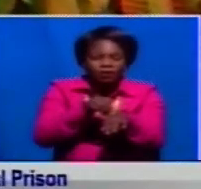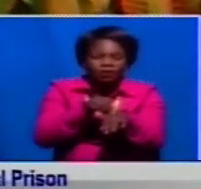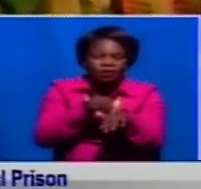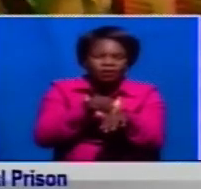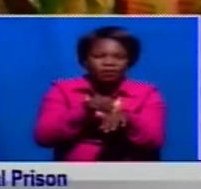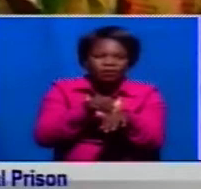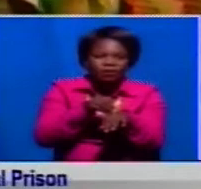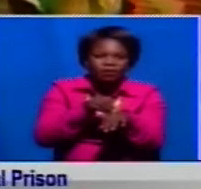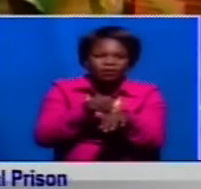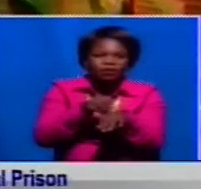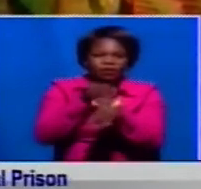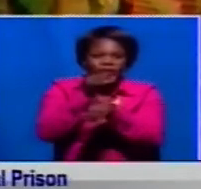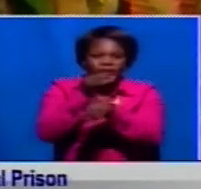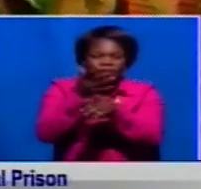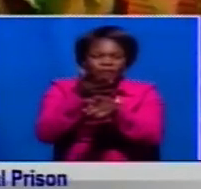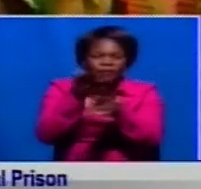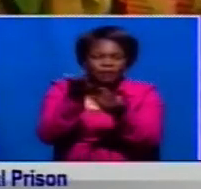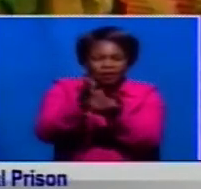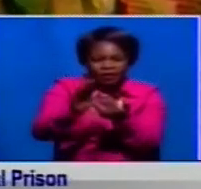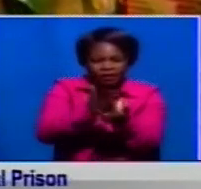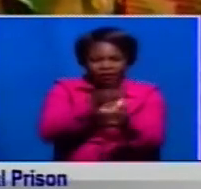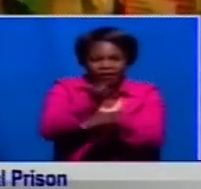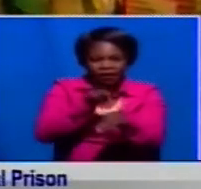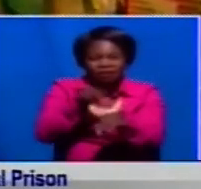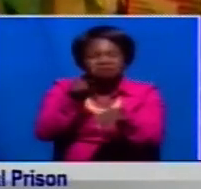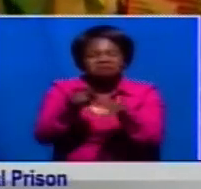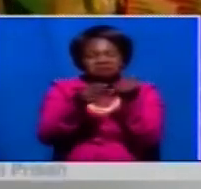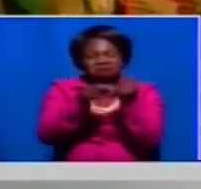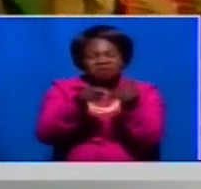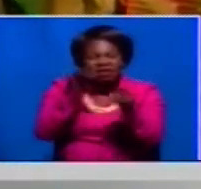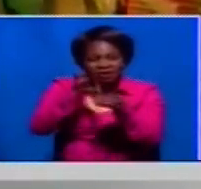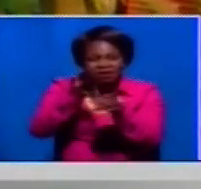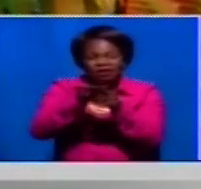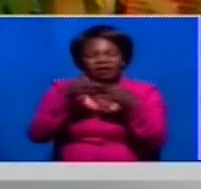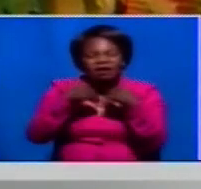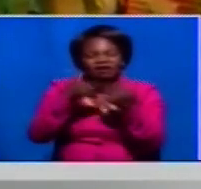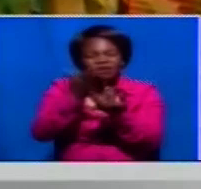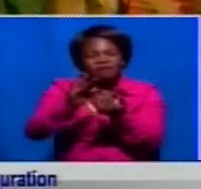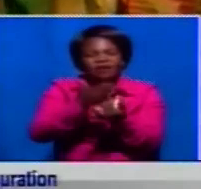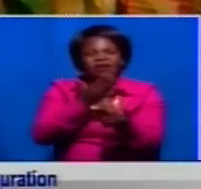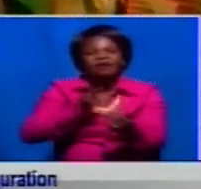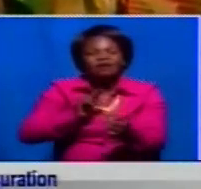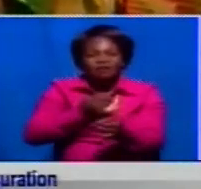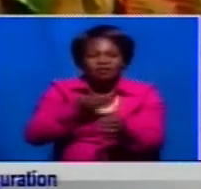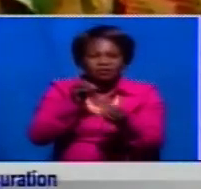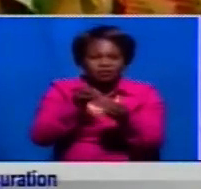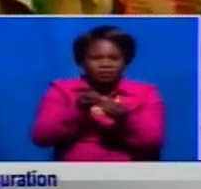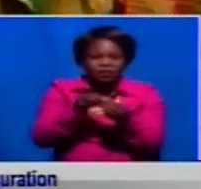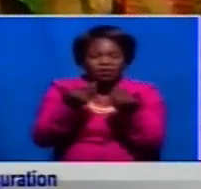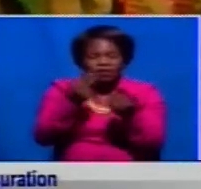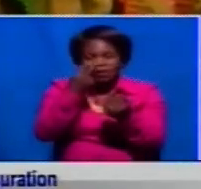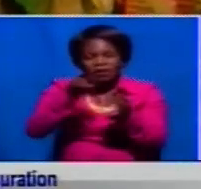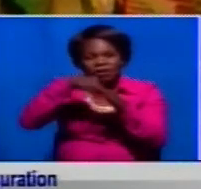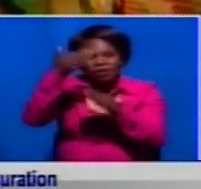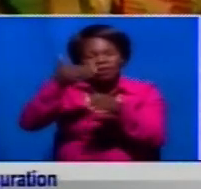us more than before. And our prayer is that the President will be magnanimous enough to look outside the window and